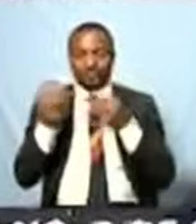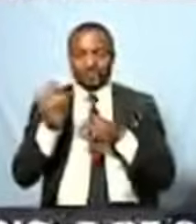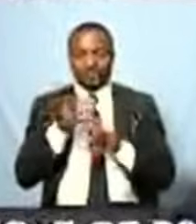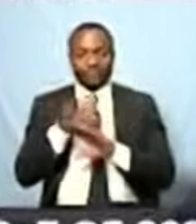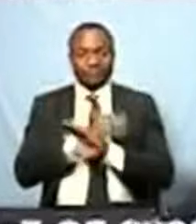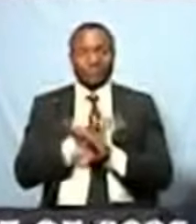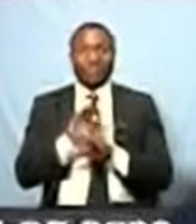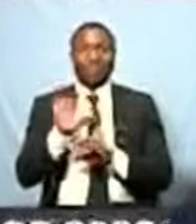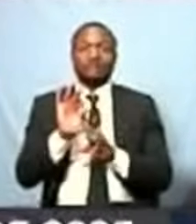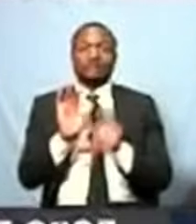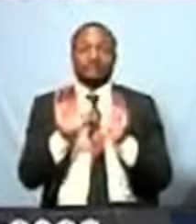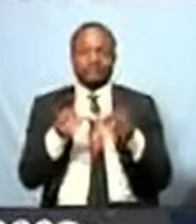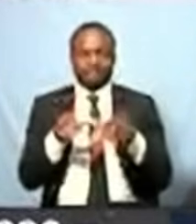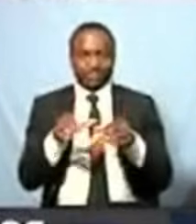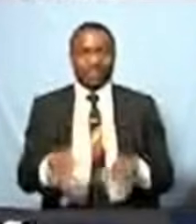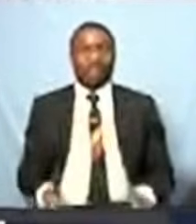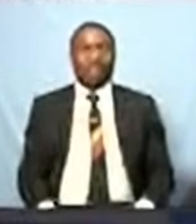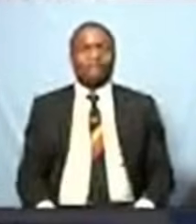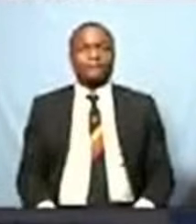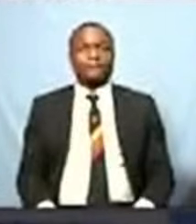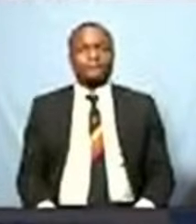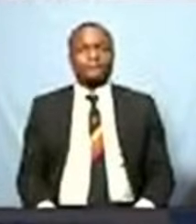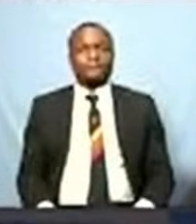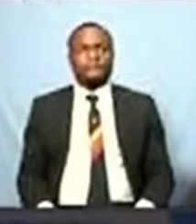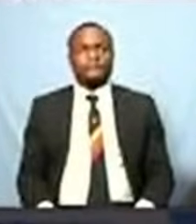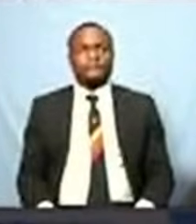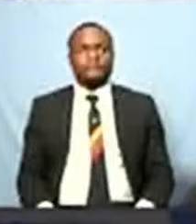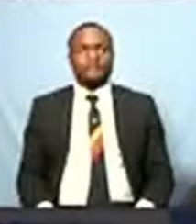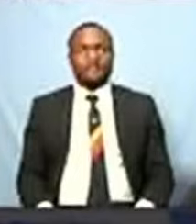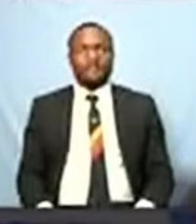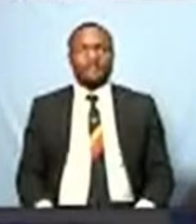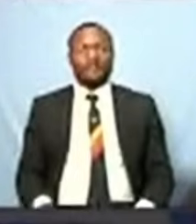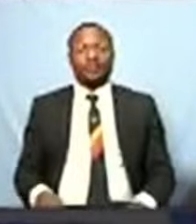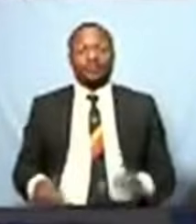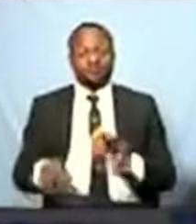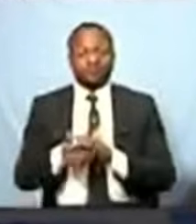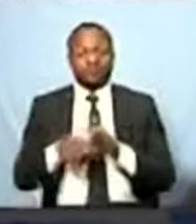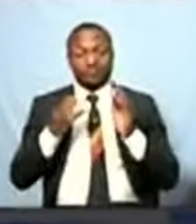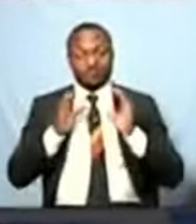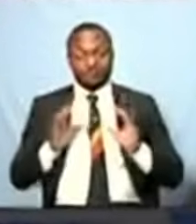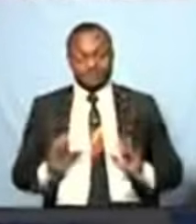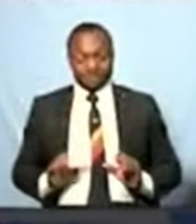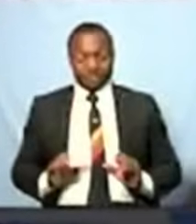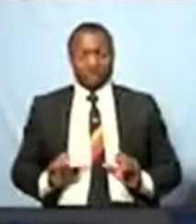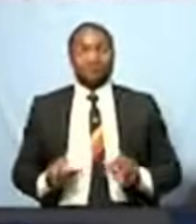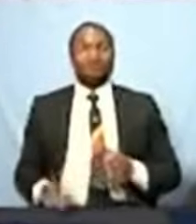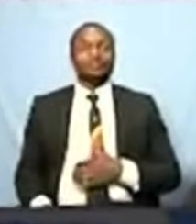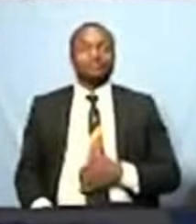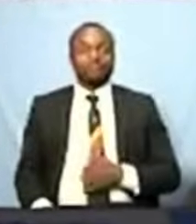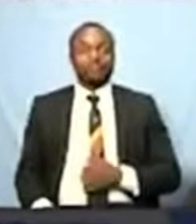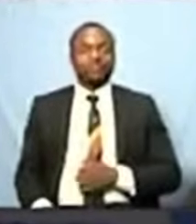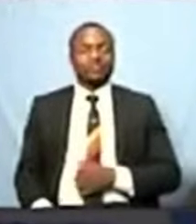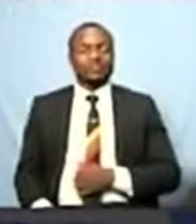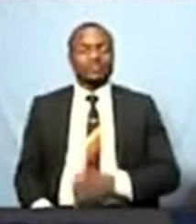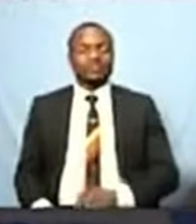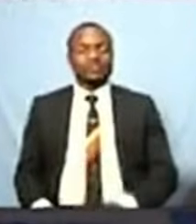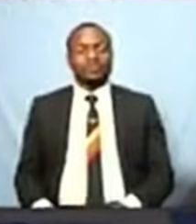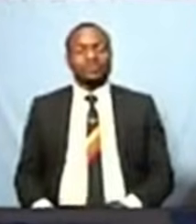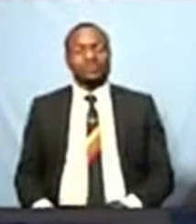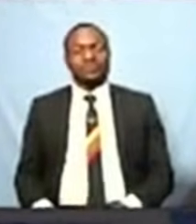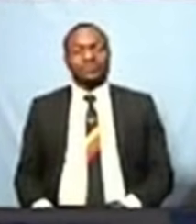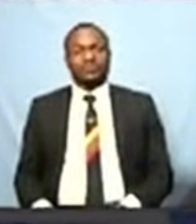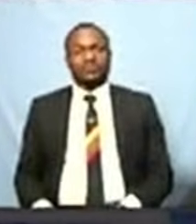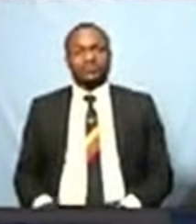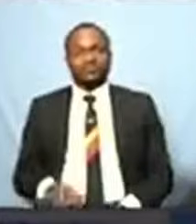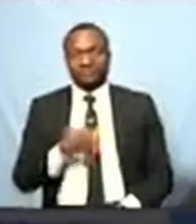select committee. And as a private citizen, in your capacity as a private citizen, we